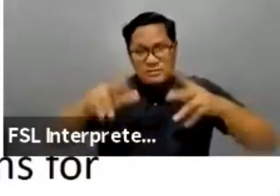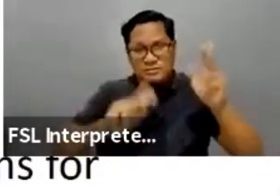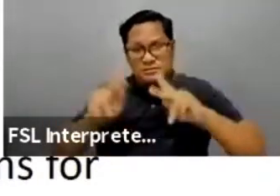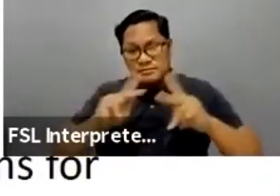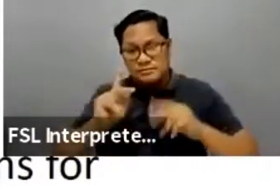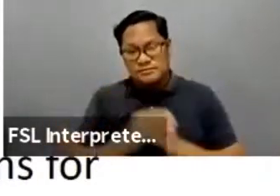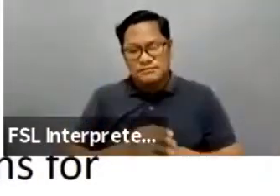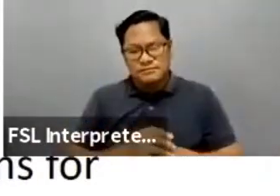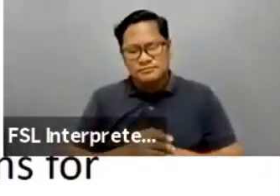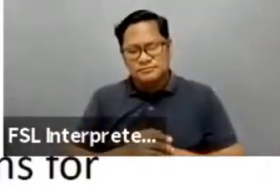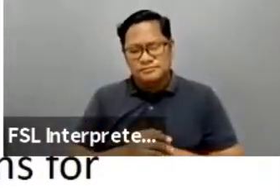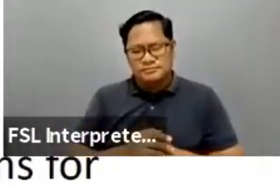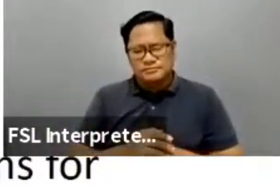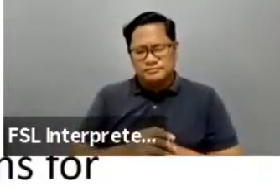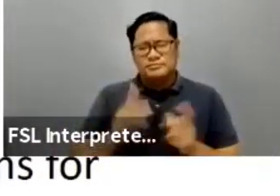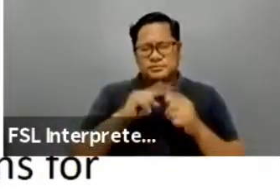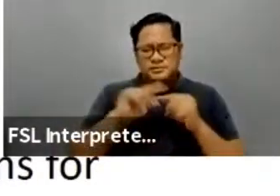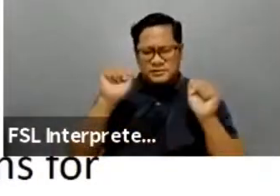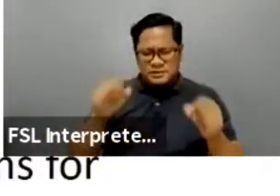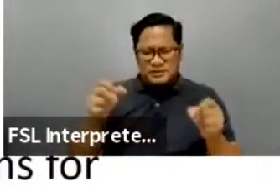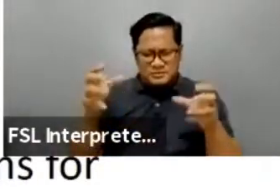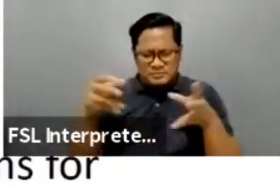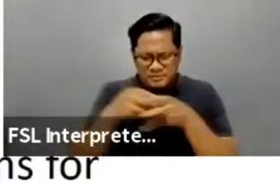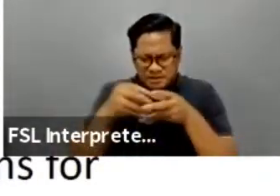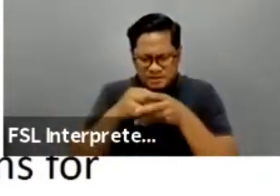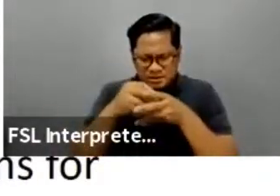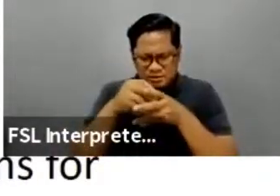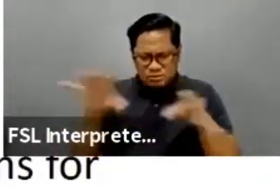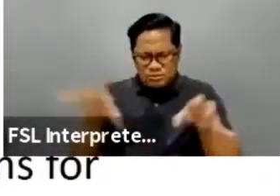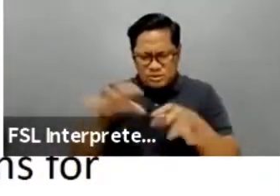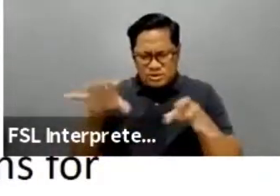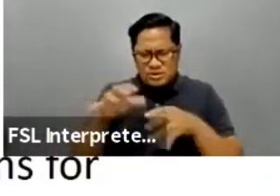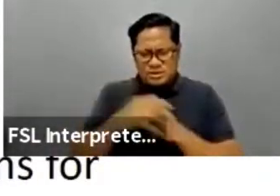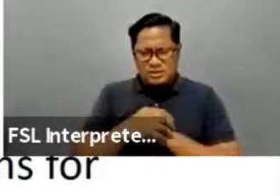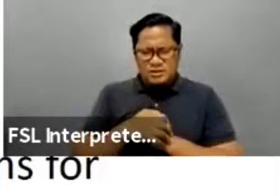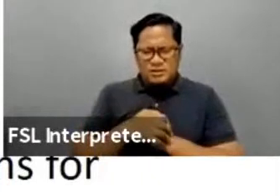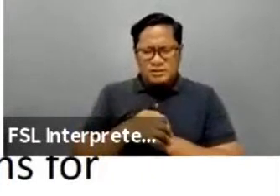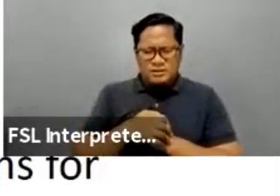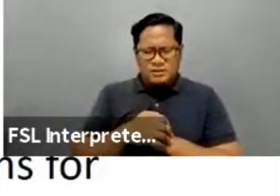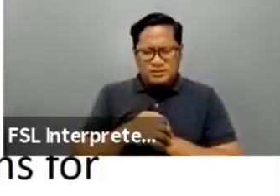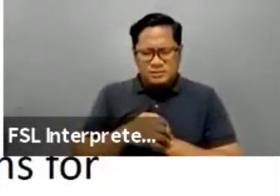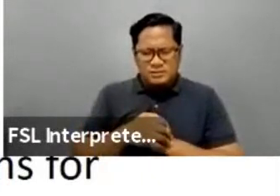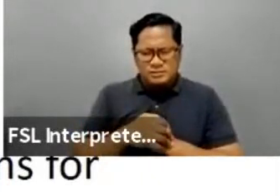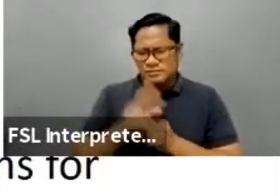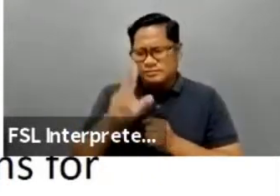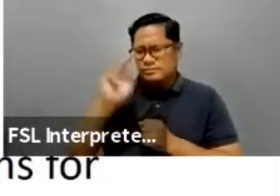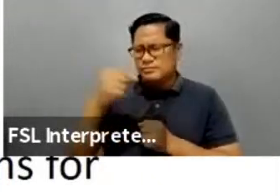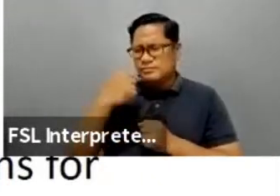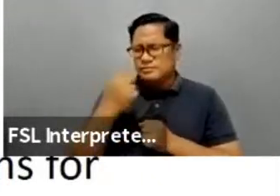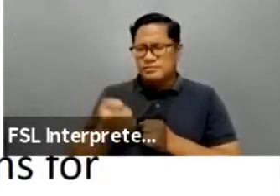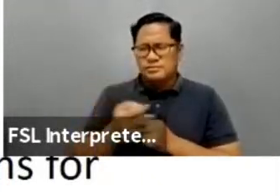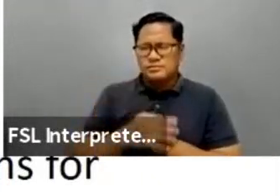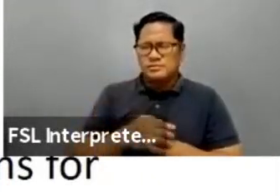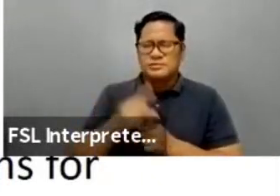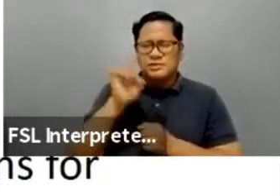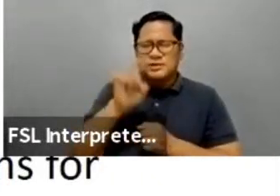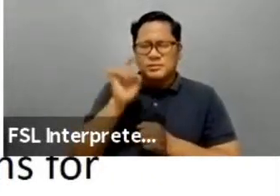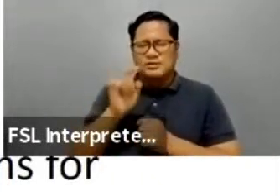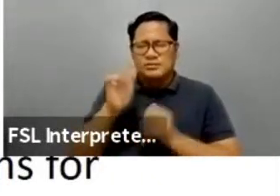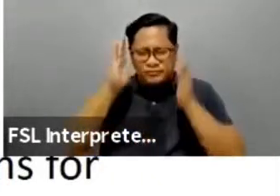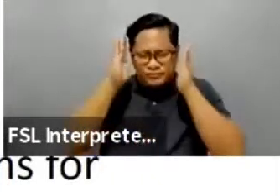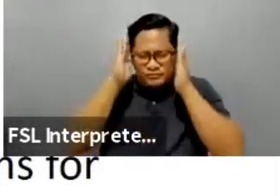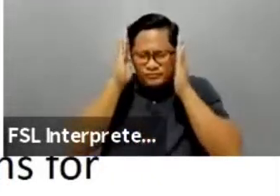Okay, and maybe working alongside with your local health workers. And when you do that, you have to pay attention to